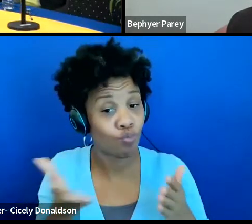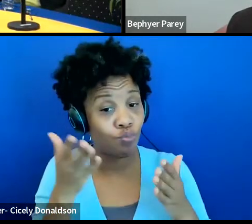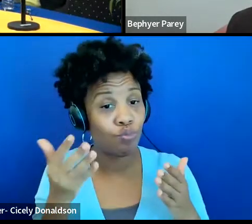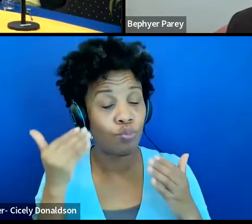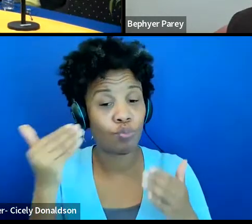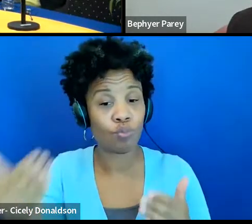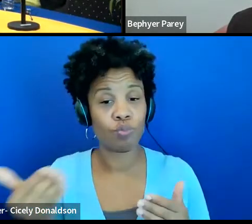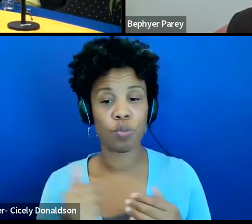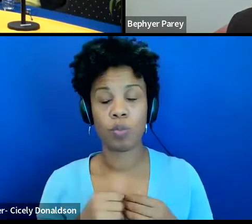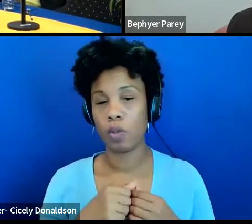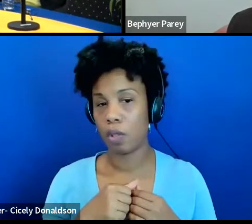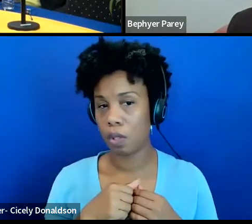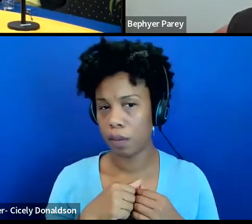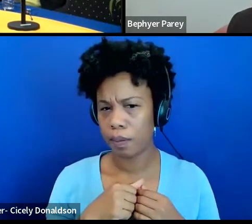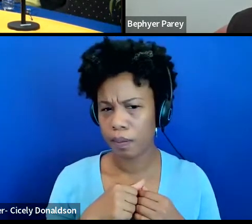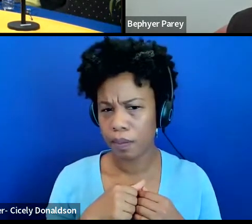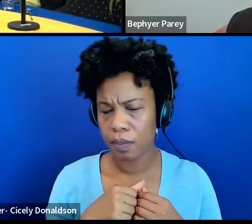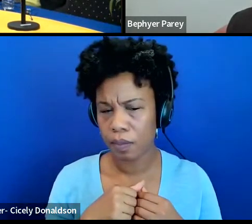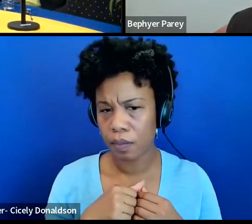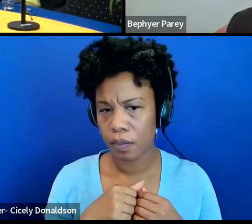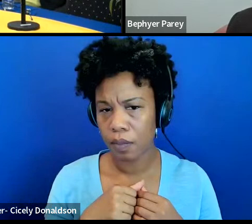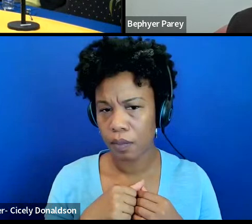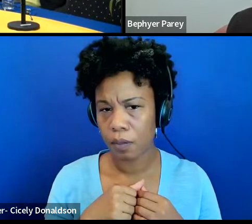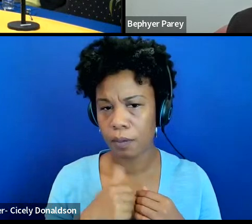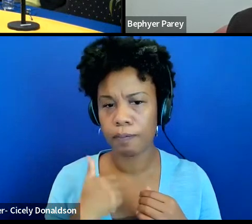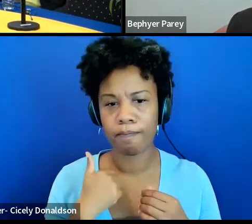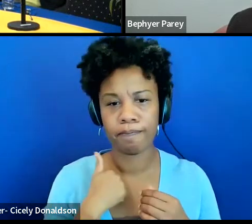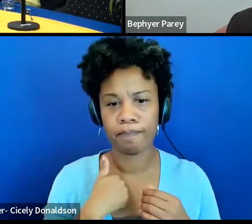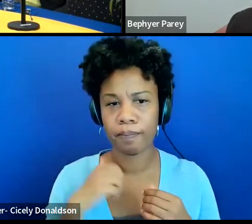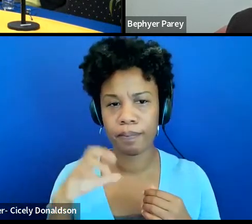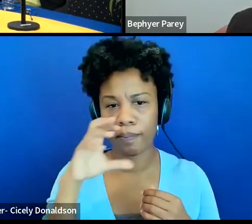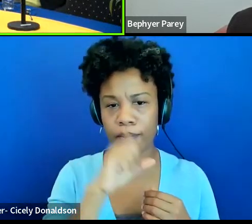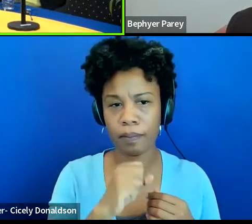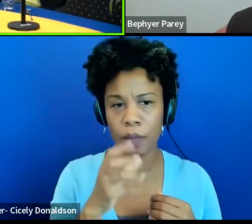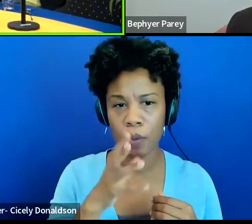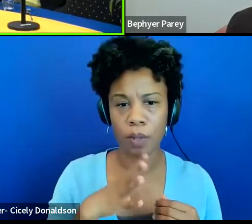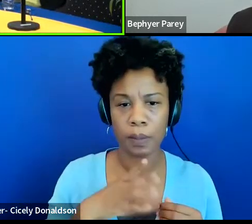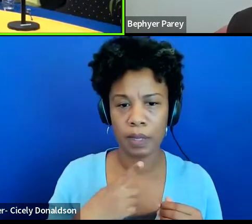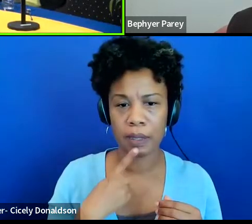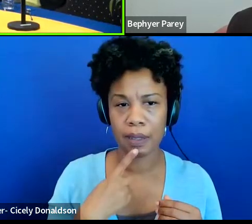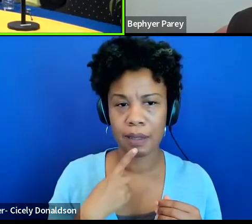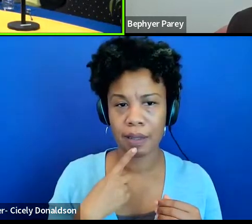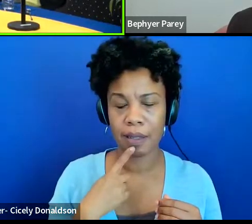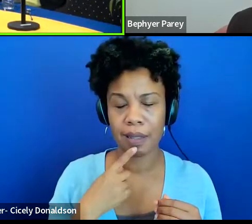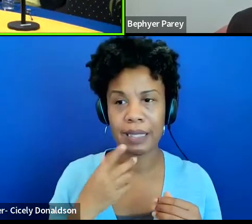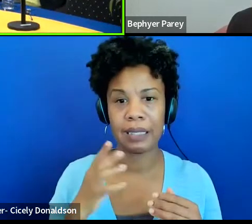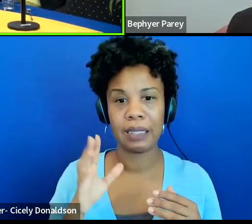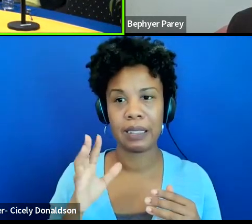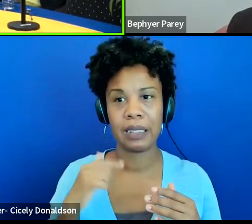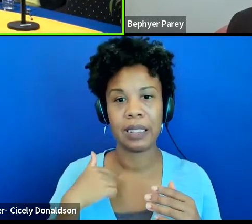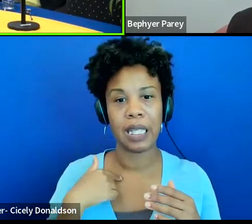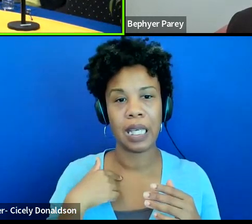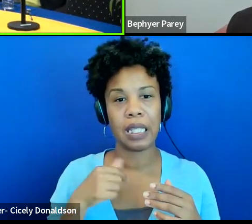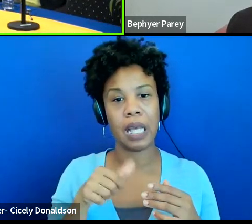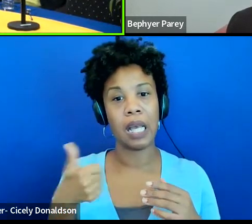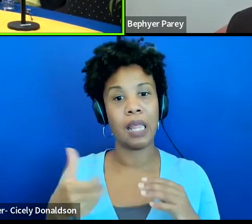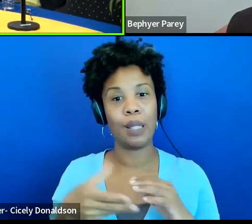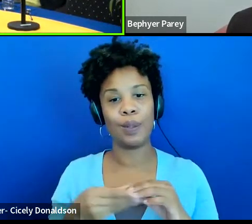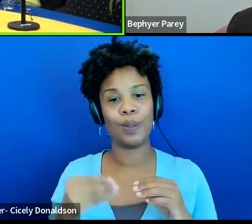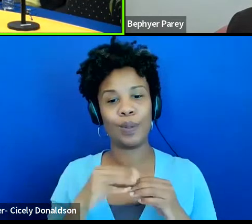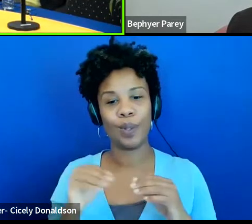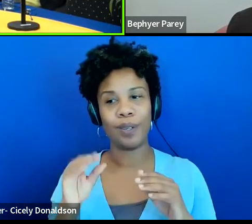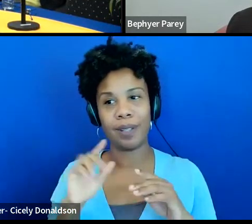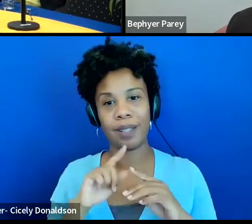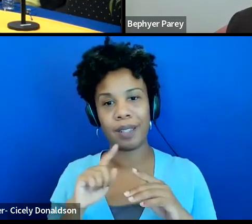that on the meeting, but that's another story. I know the story, but I think we still have to